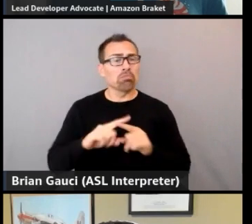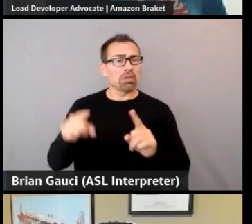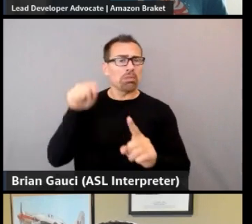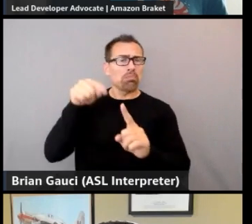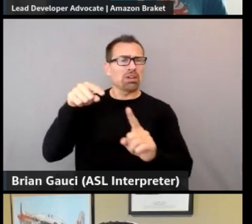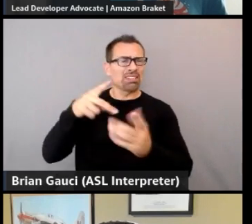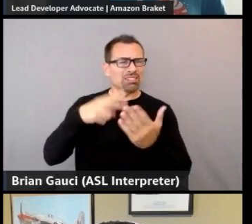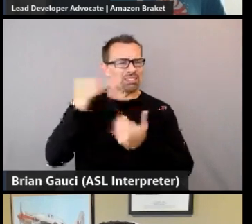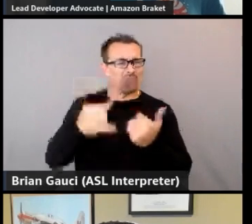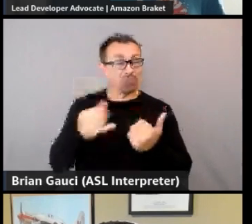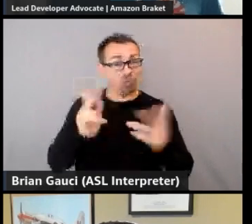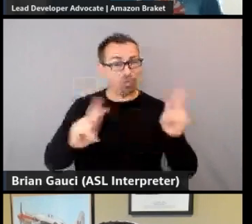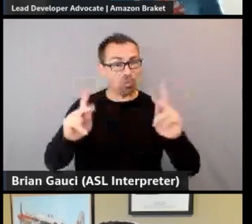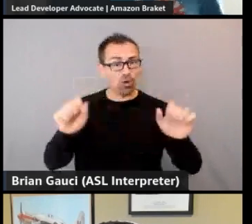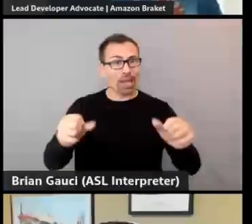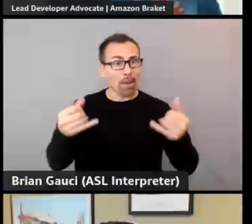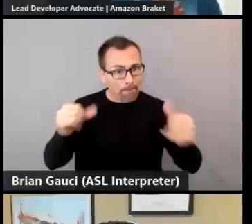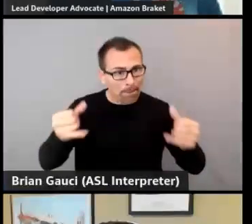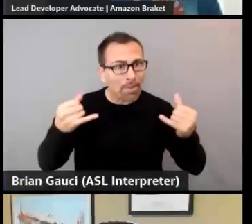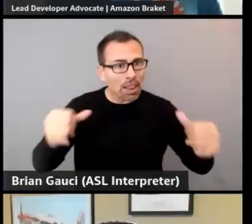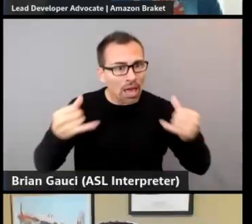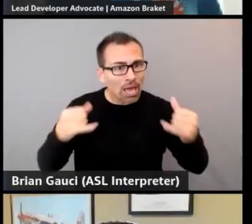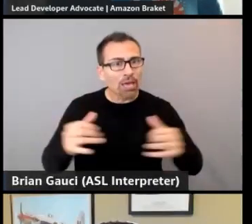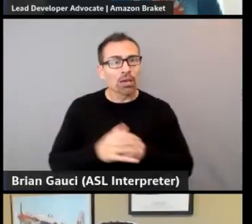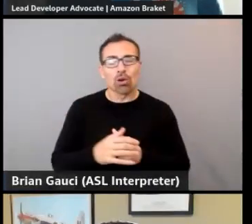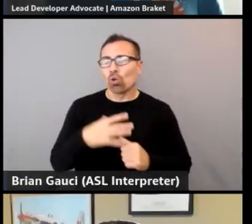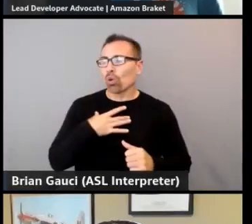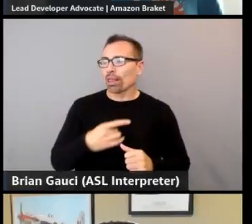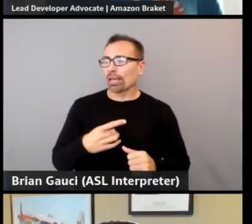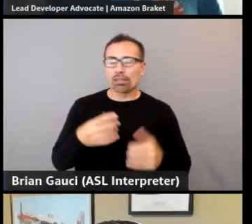with that, like really like to play with it, play around with it.